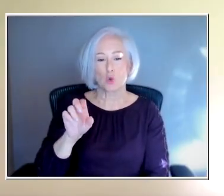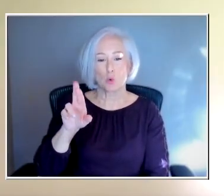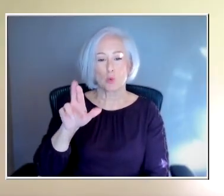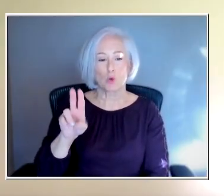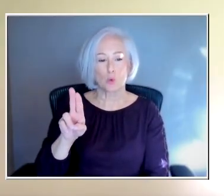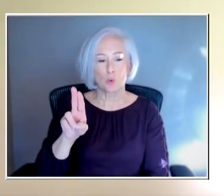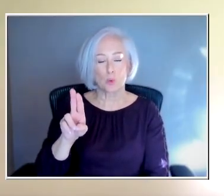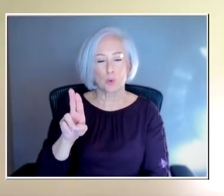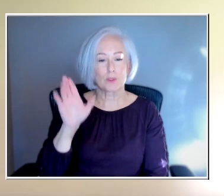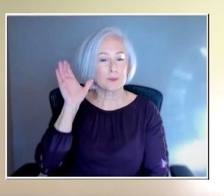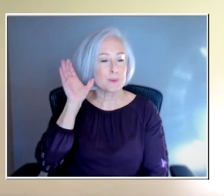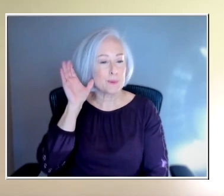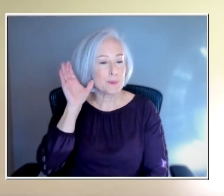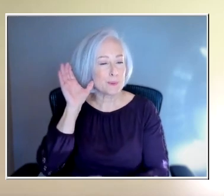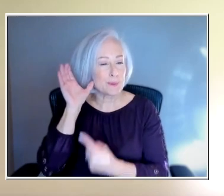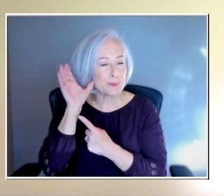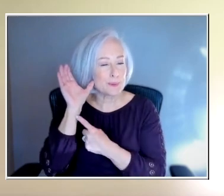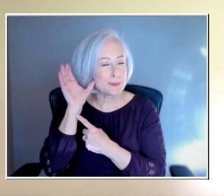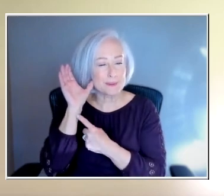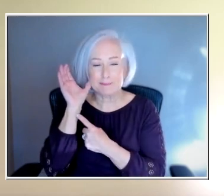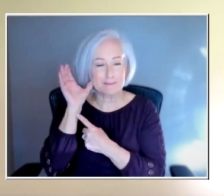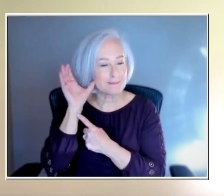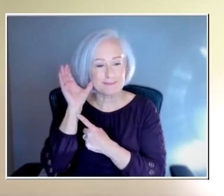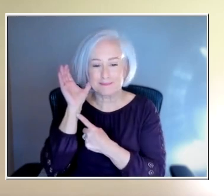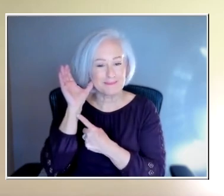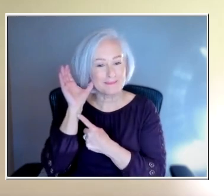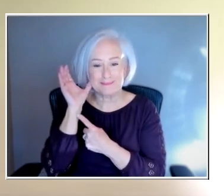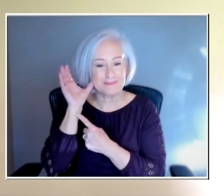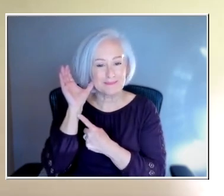Oh, I think you're muted.